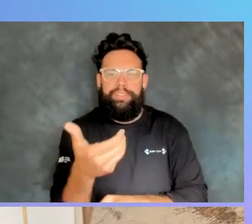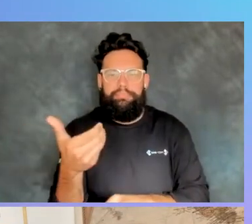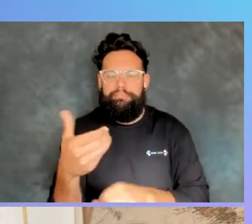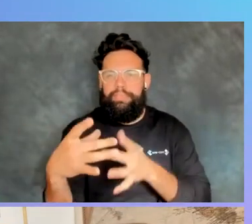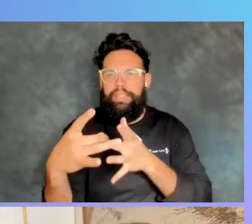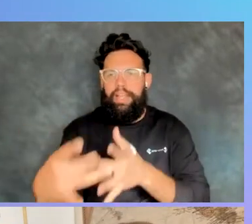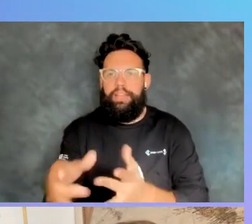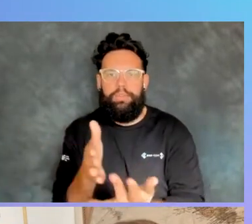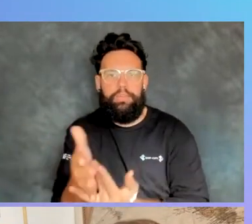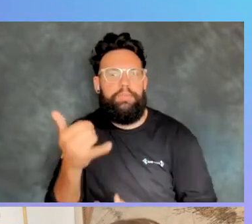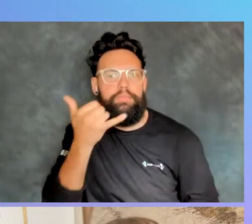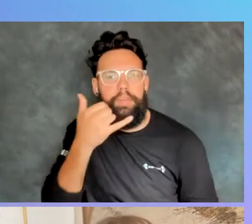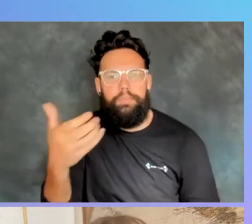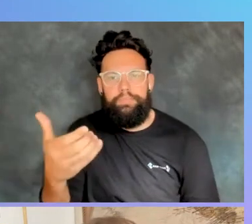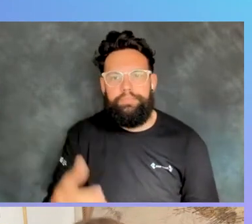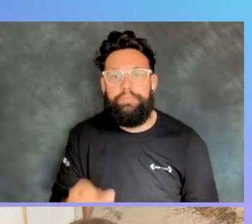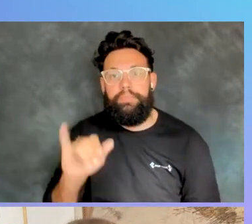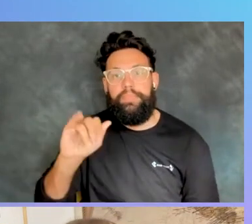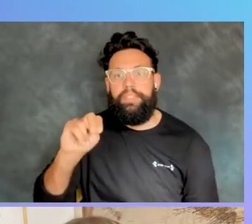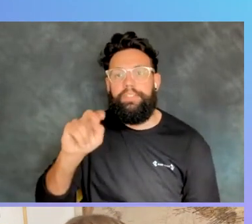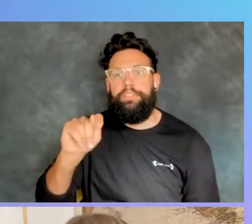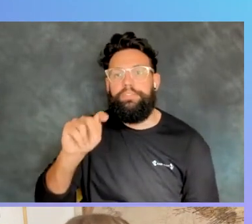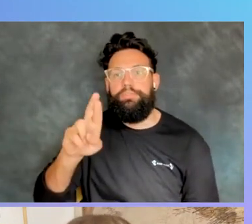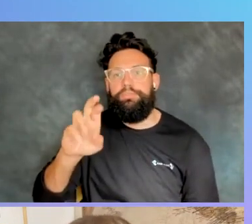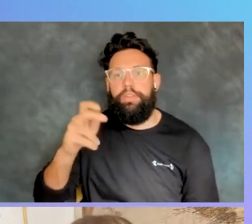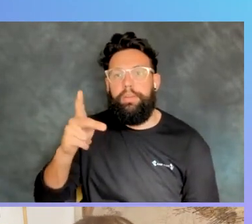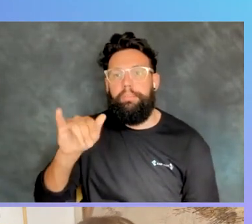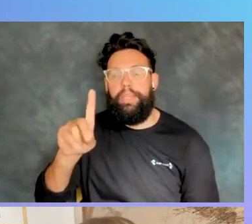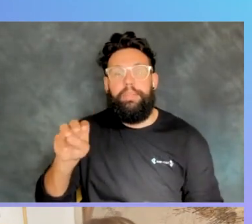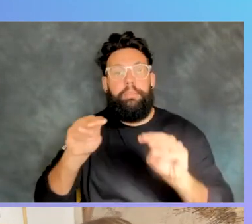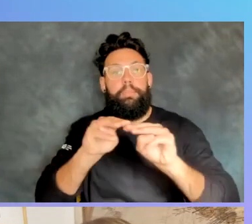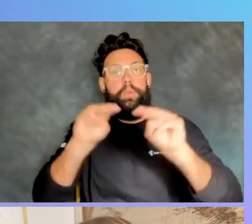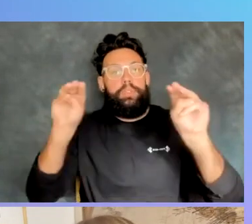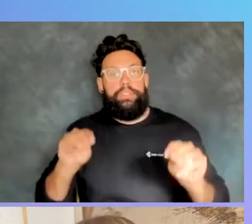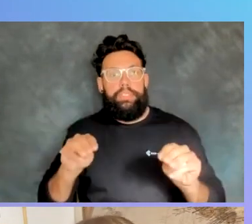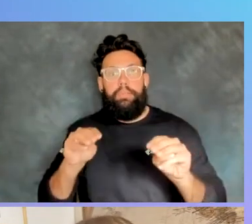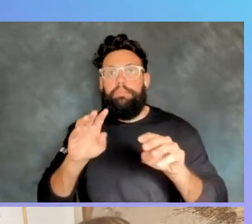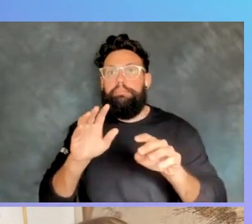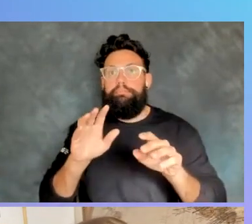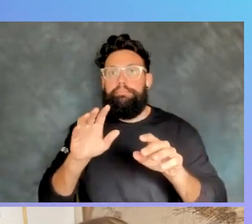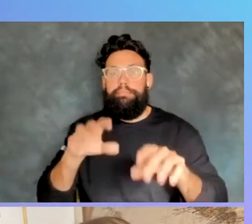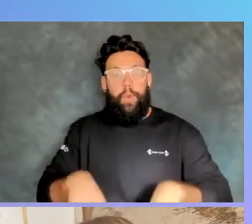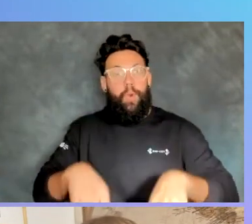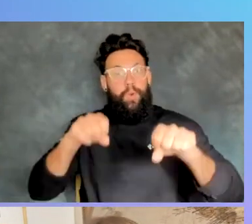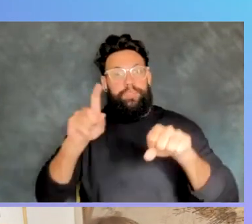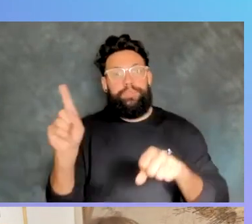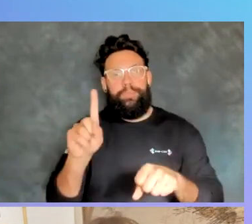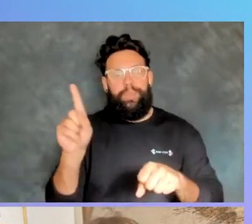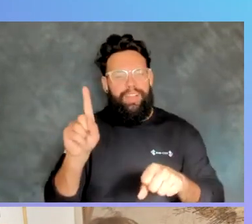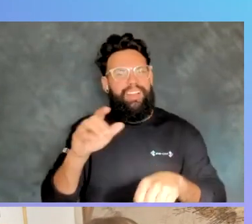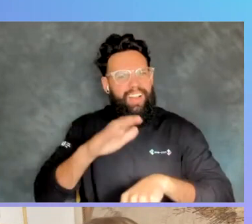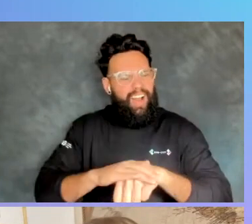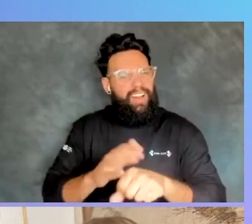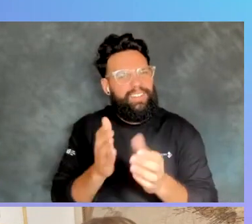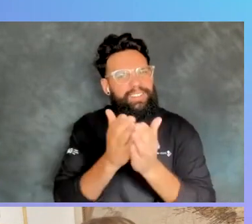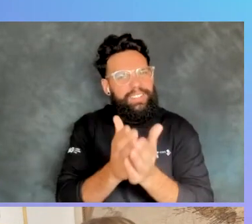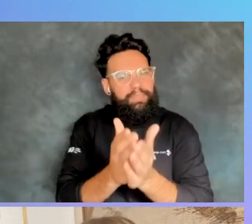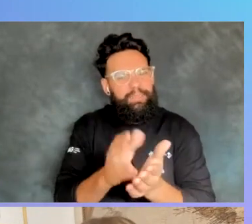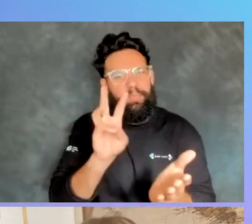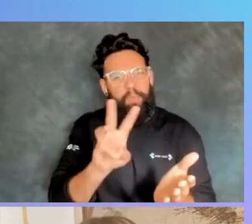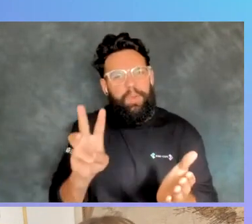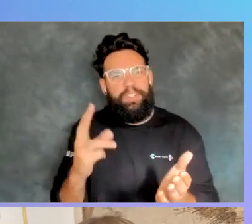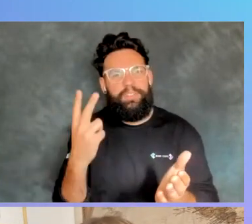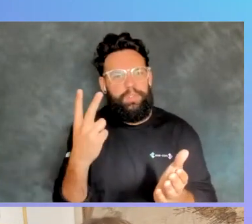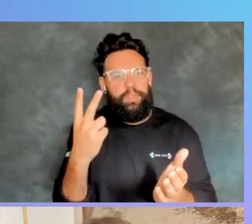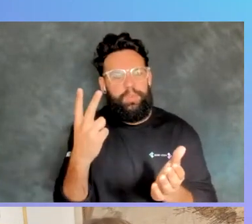So the Intrepid Museum is located aboard a World War II aircraft carrier that's docked on the Hudson at